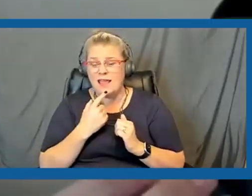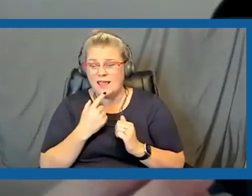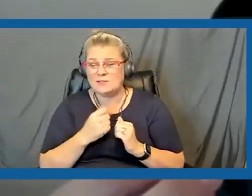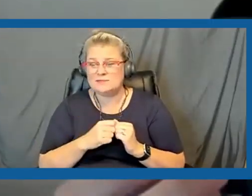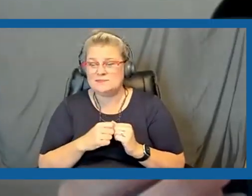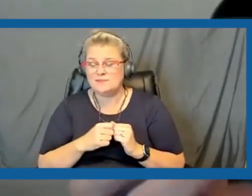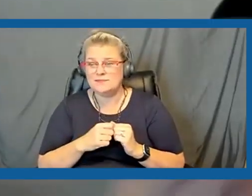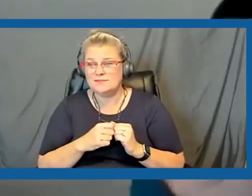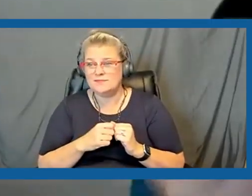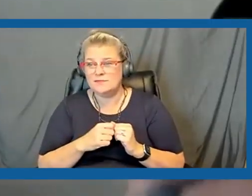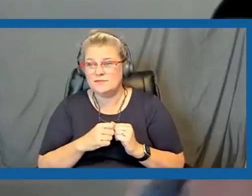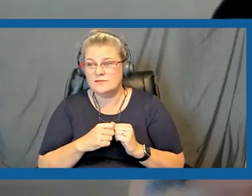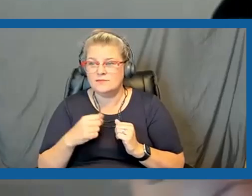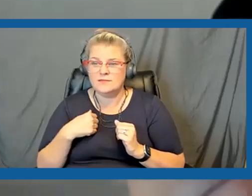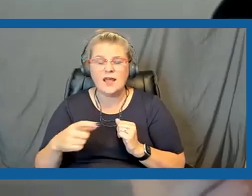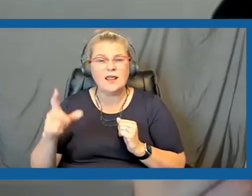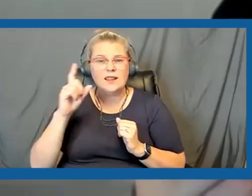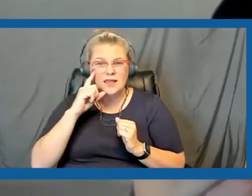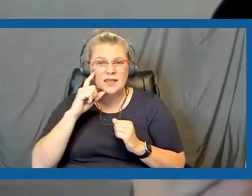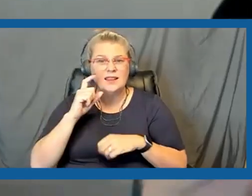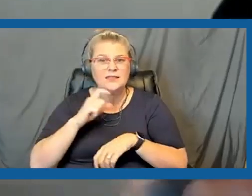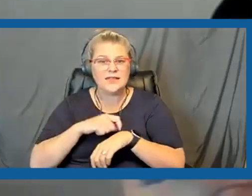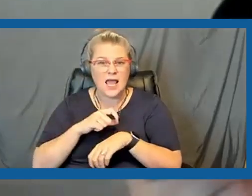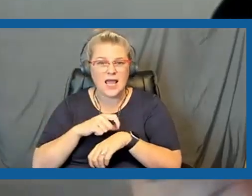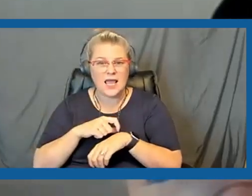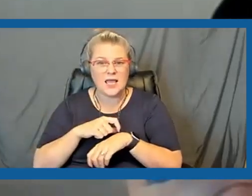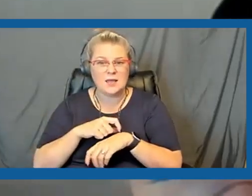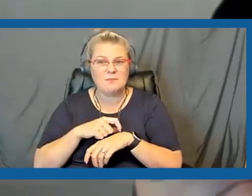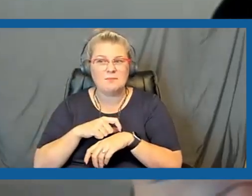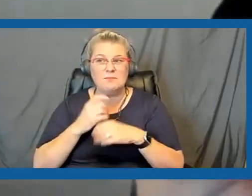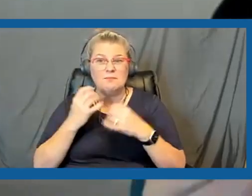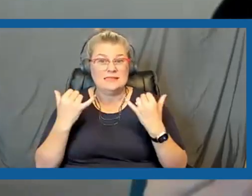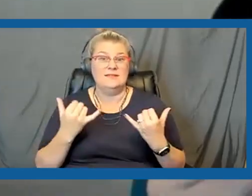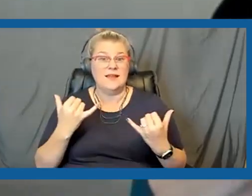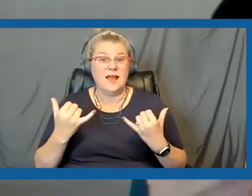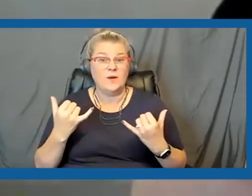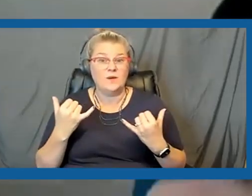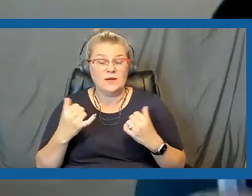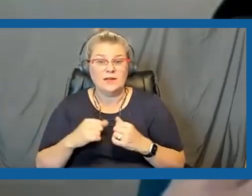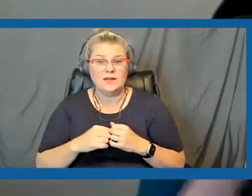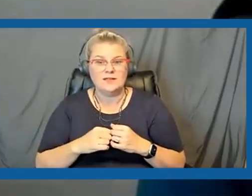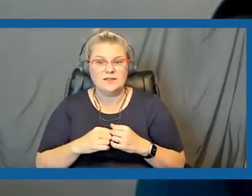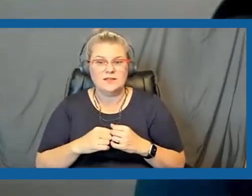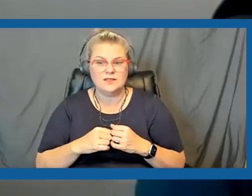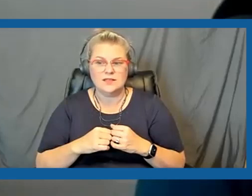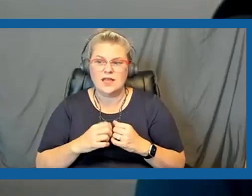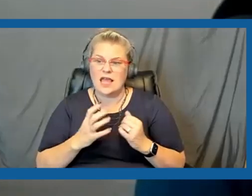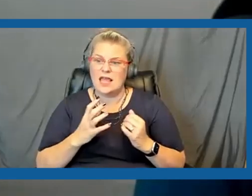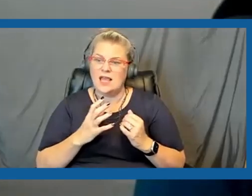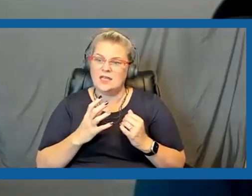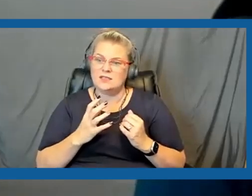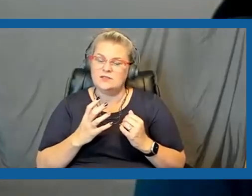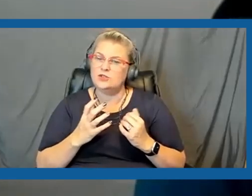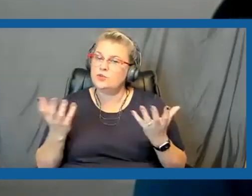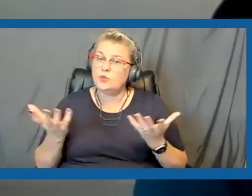I think the time has come to I guess, reshare